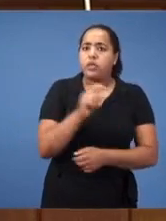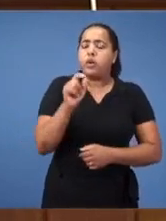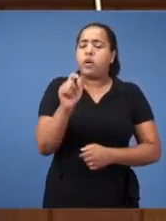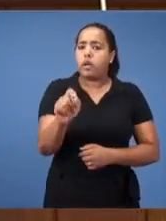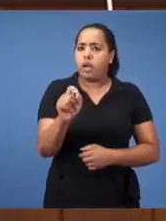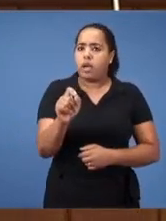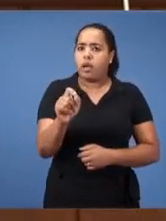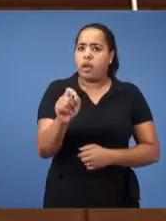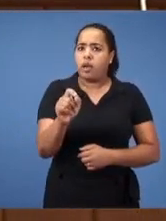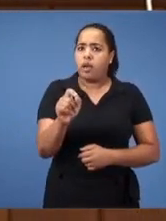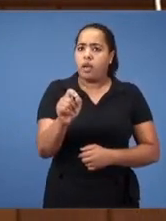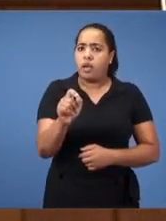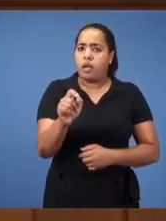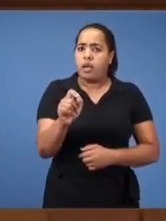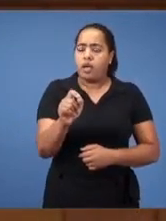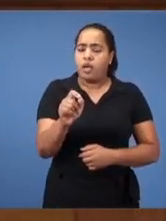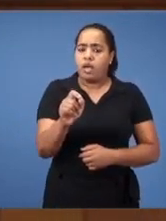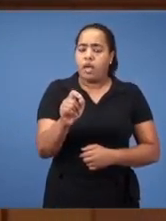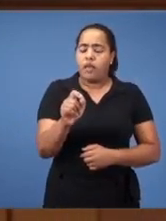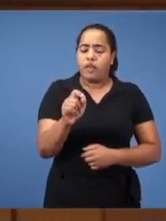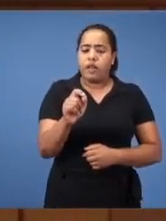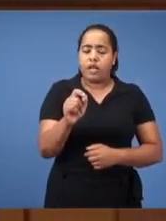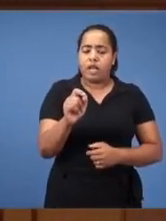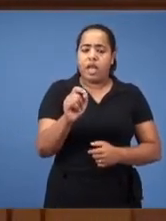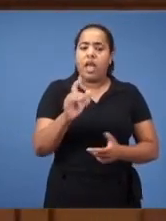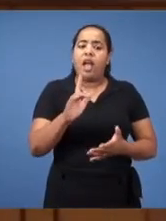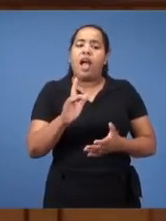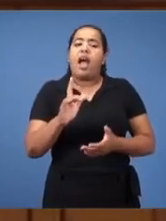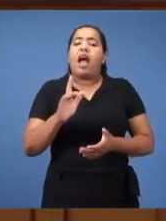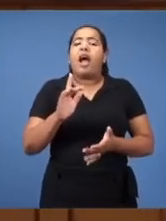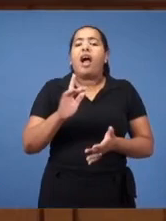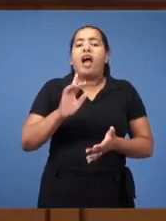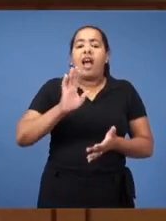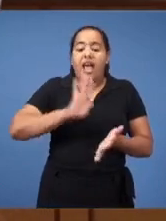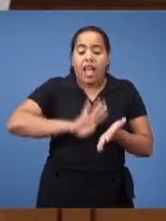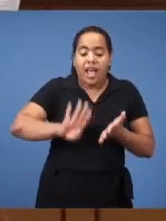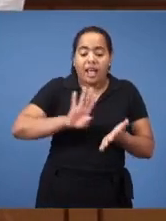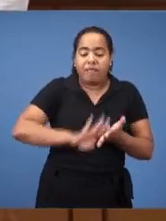what is going to happen? He's going to remove revelation